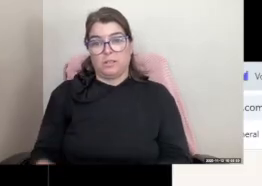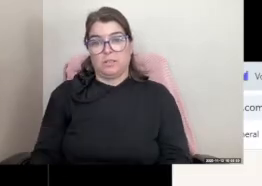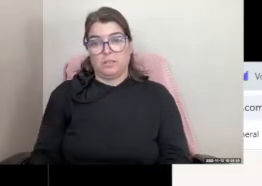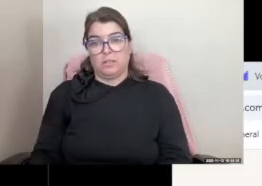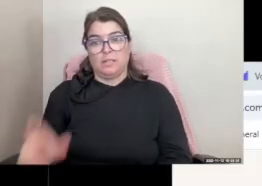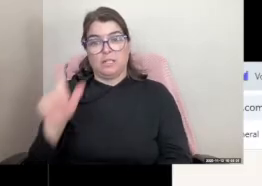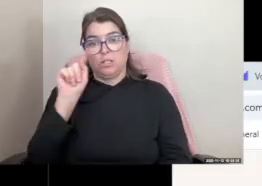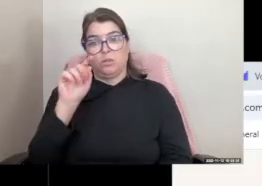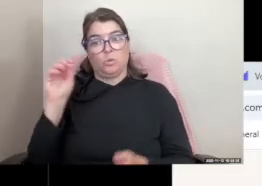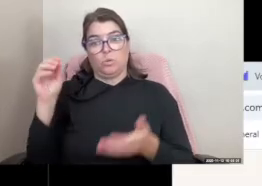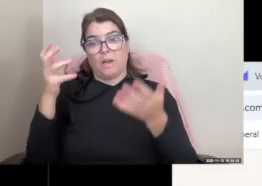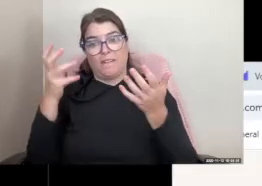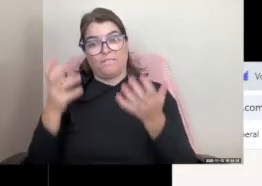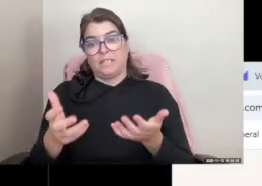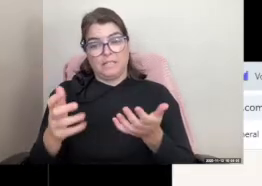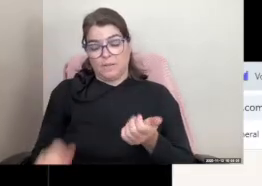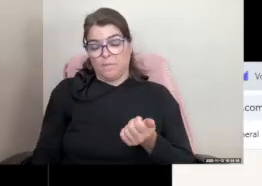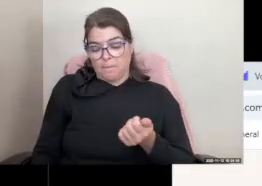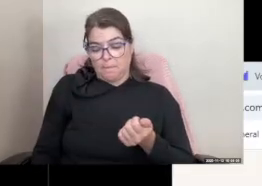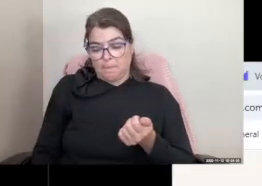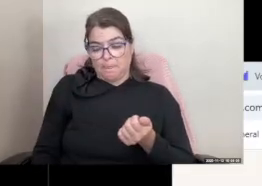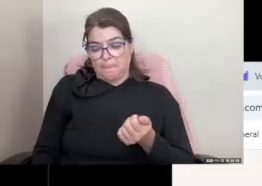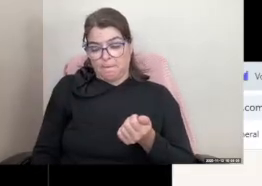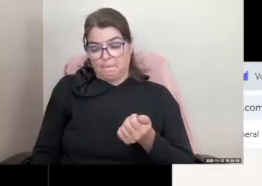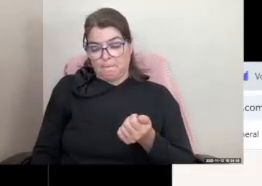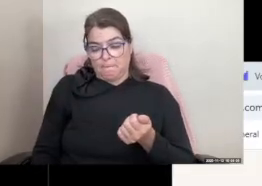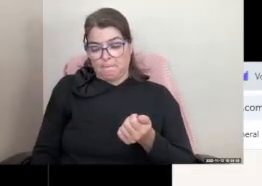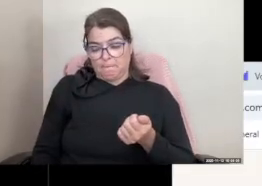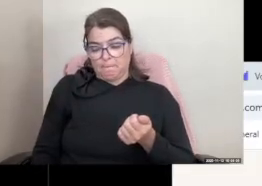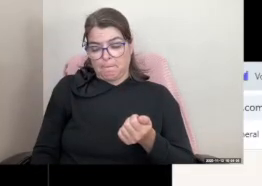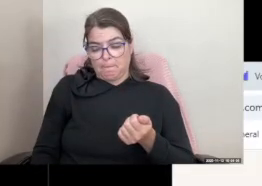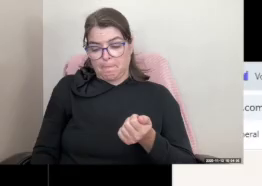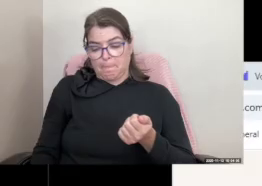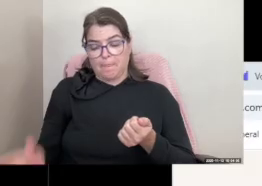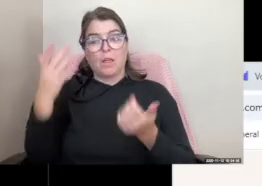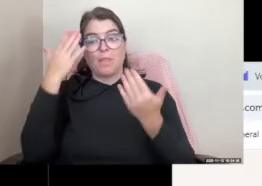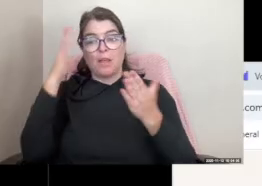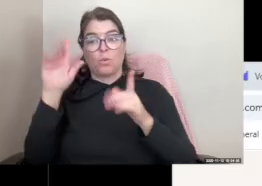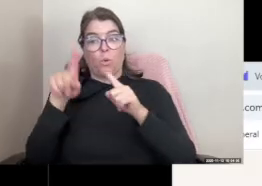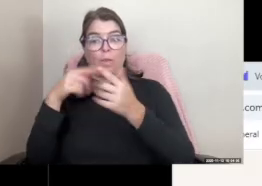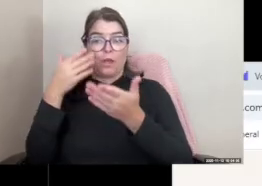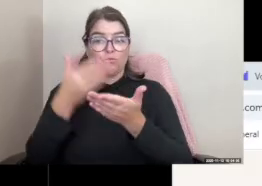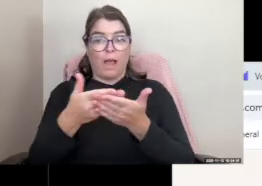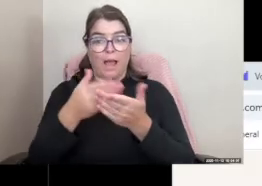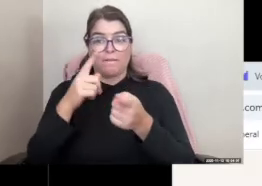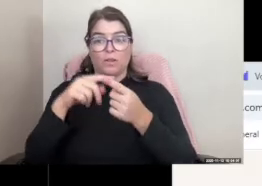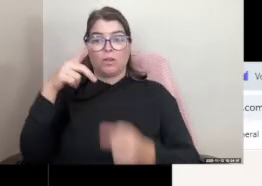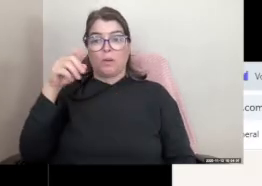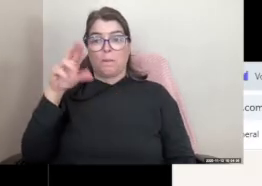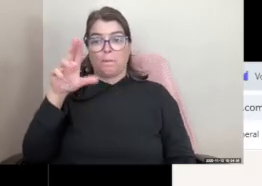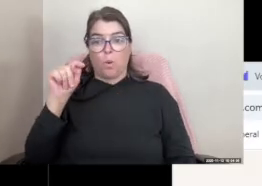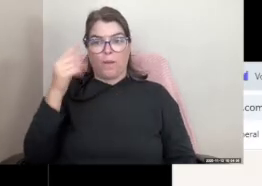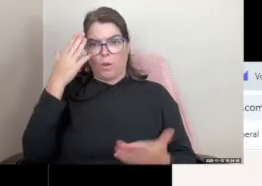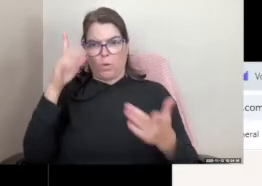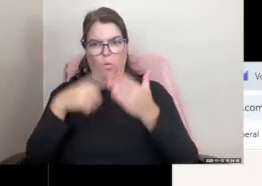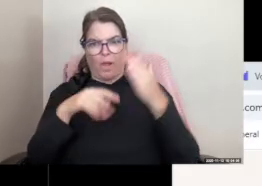we don't have adoption, the reason why there's still money left in the drayage section is because